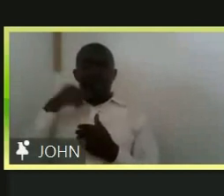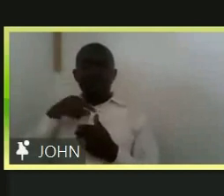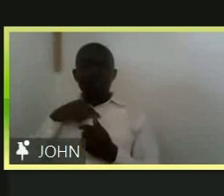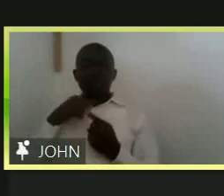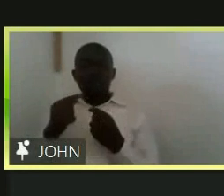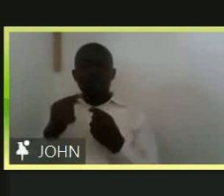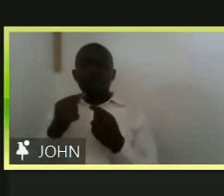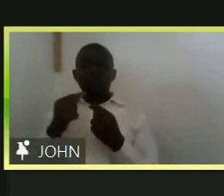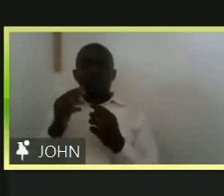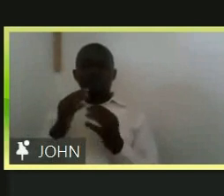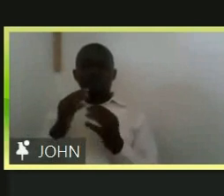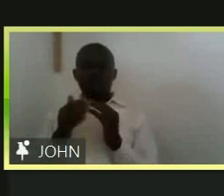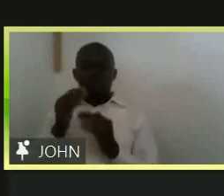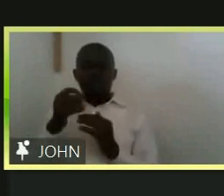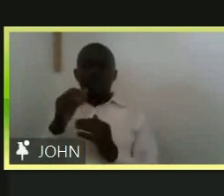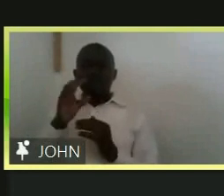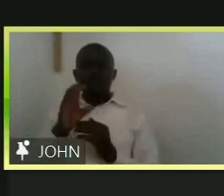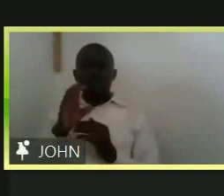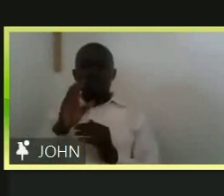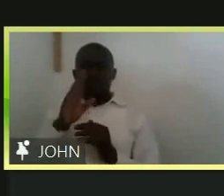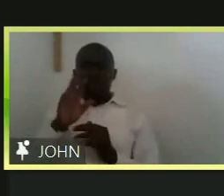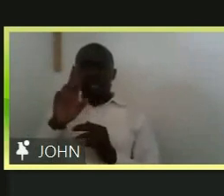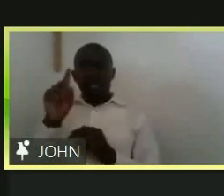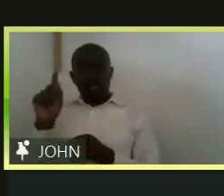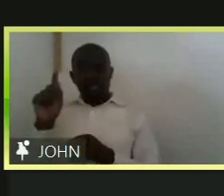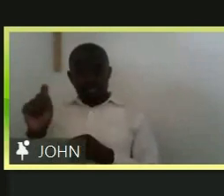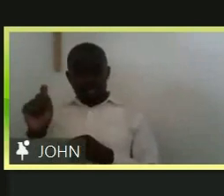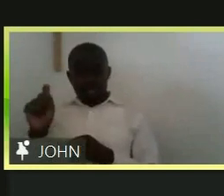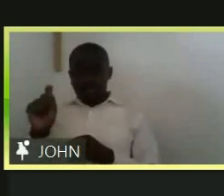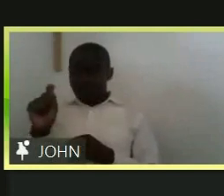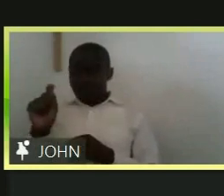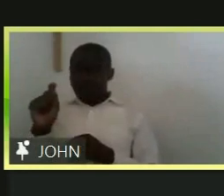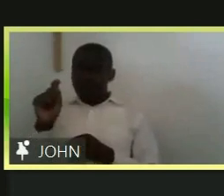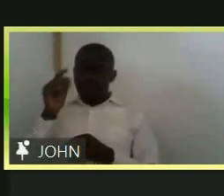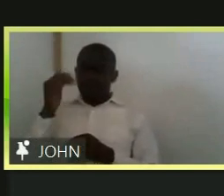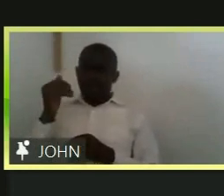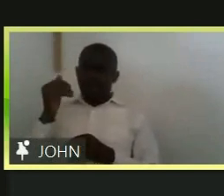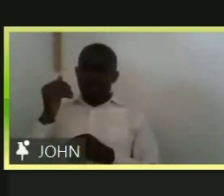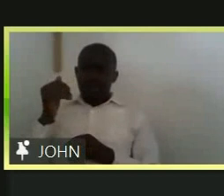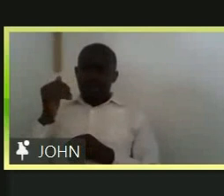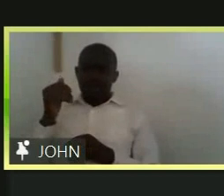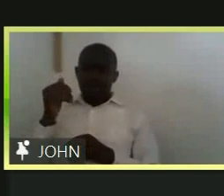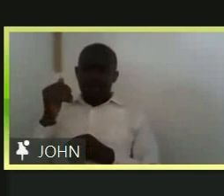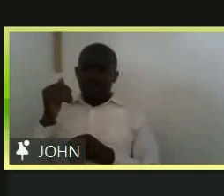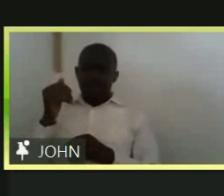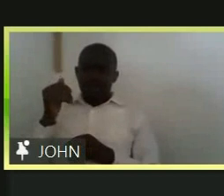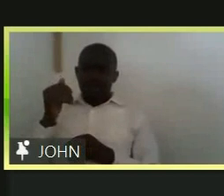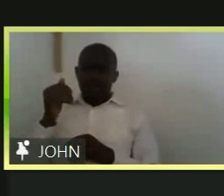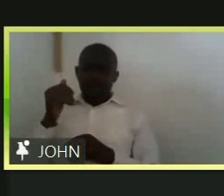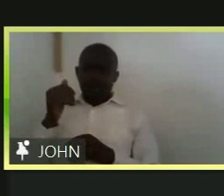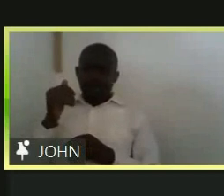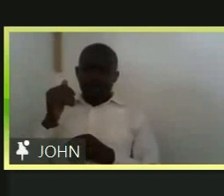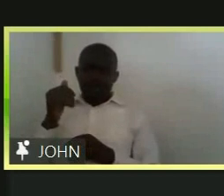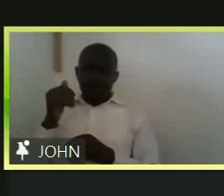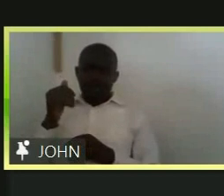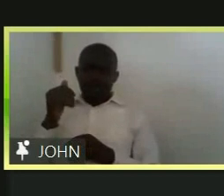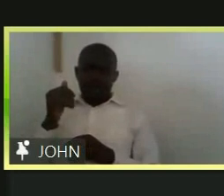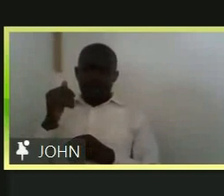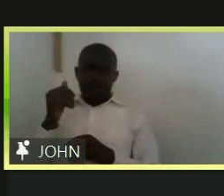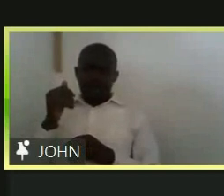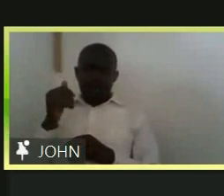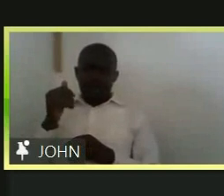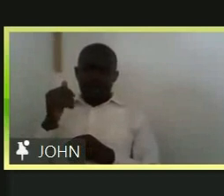CBR team. When we say all health professionals, of course, we should make it general, but it should narrow it to CBR